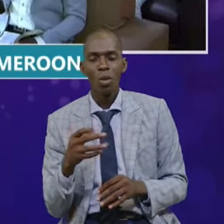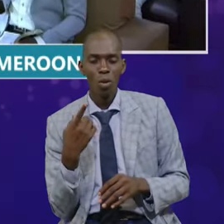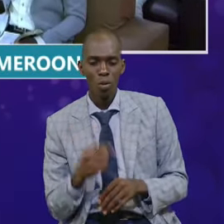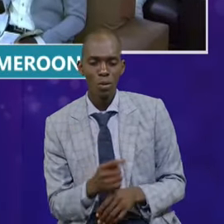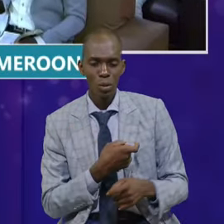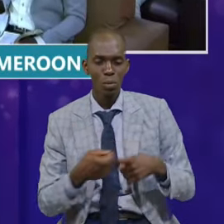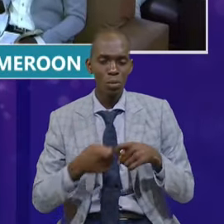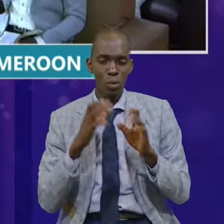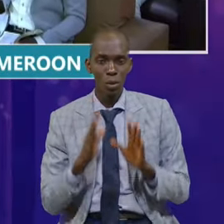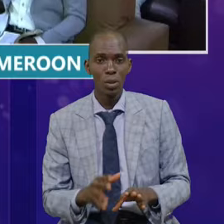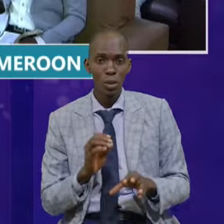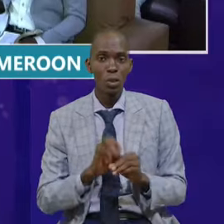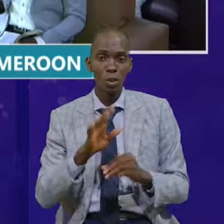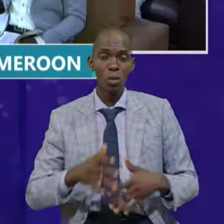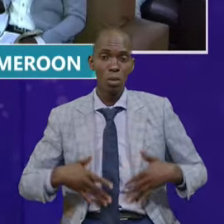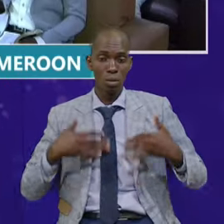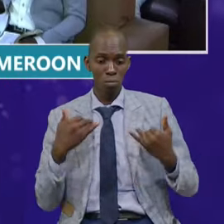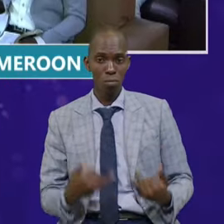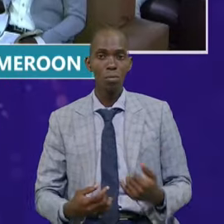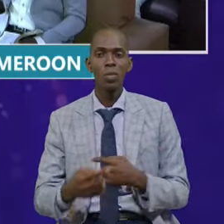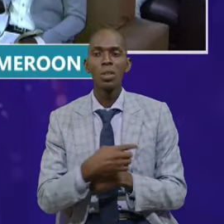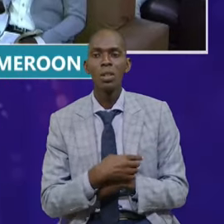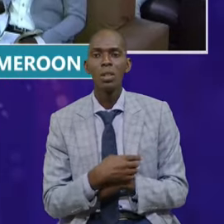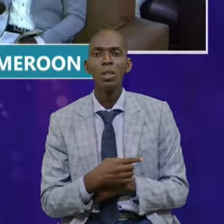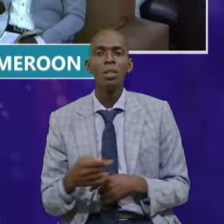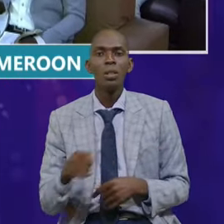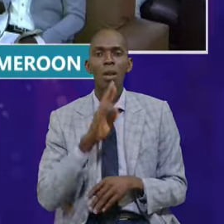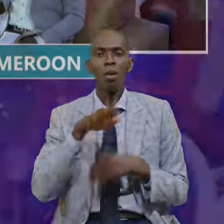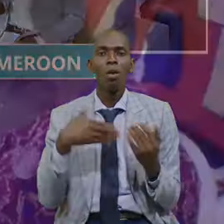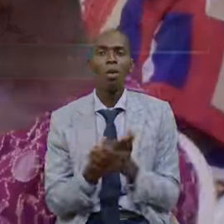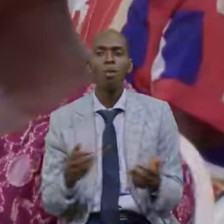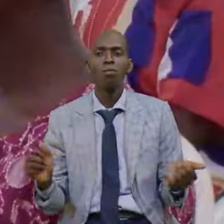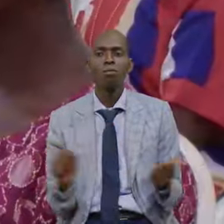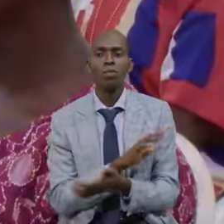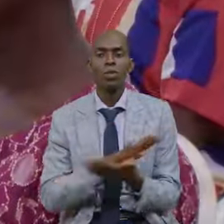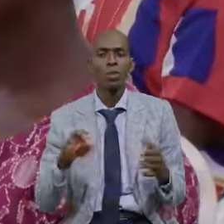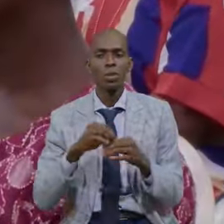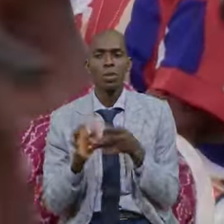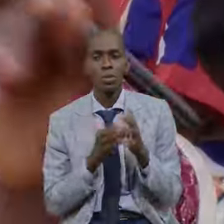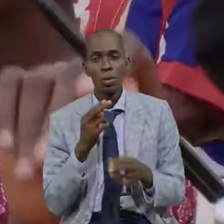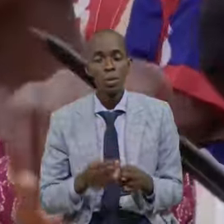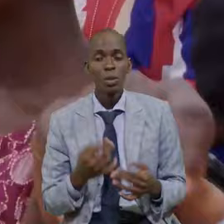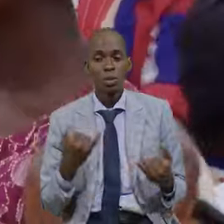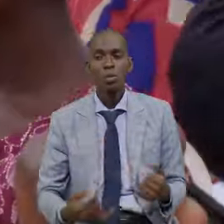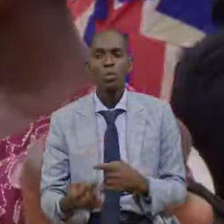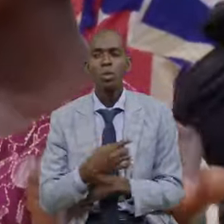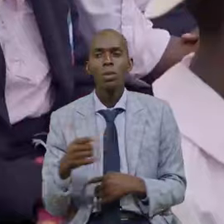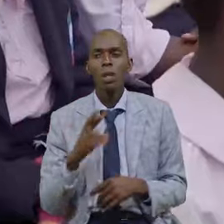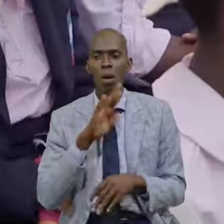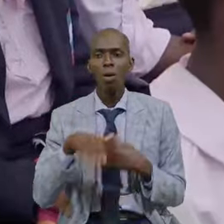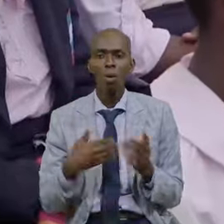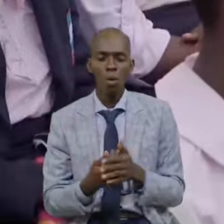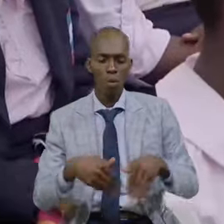life, today they are destroyed. Today they are buried in the